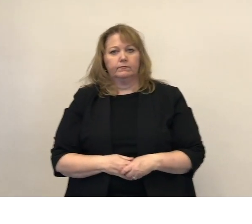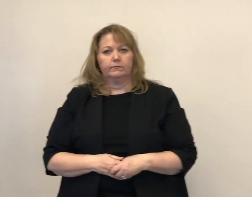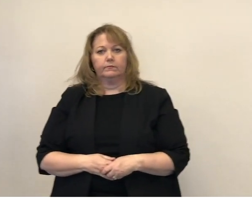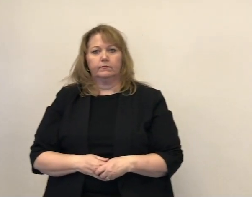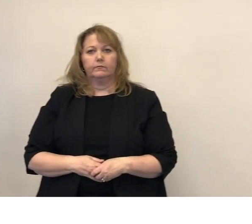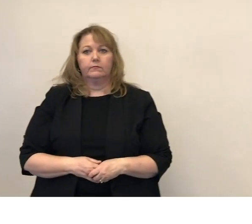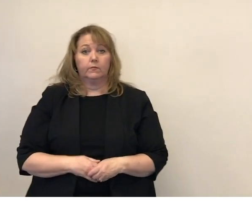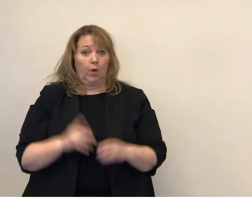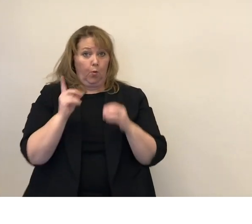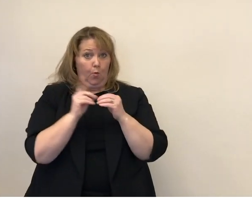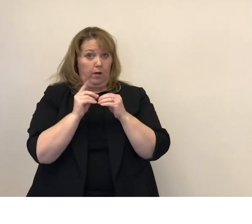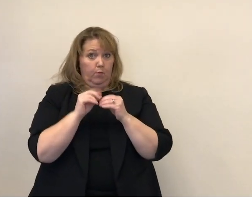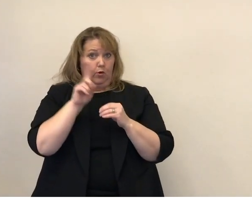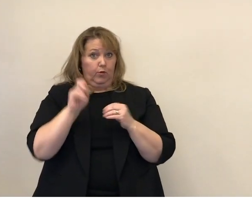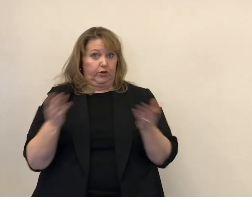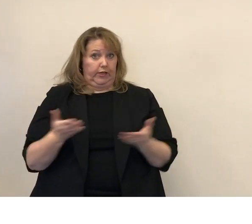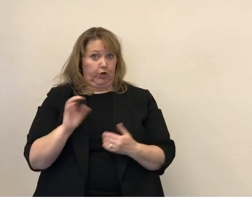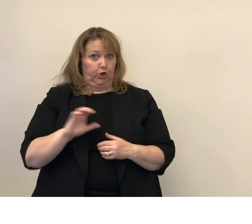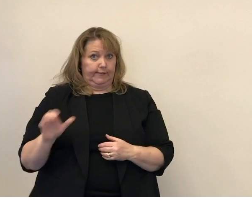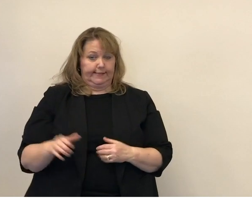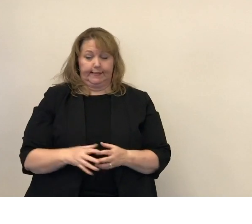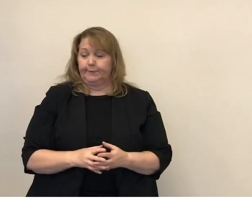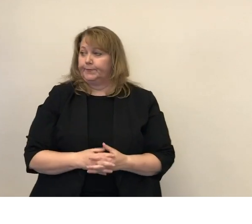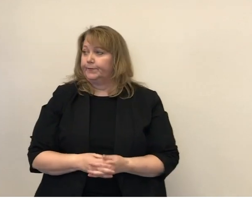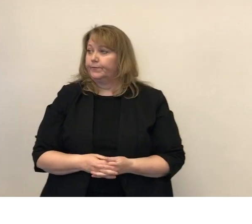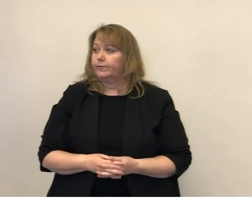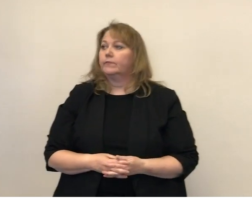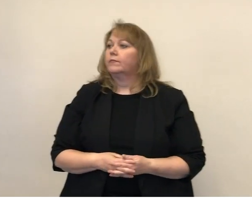We can take one more in the room.